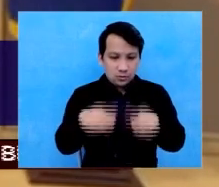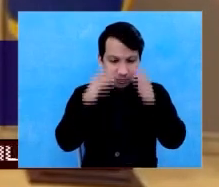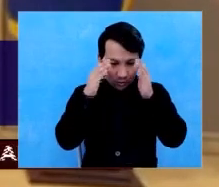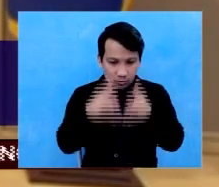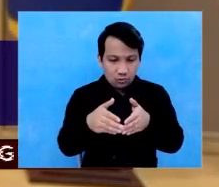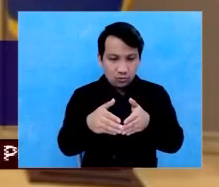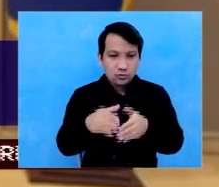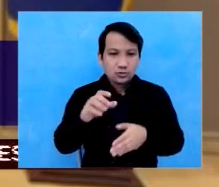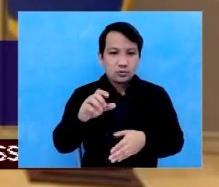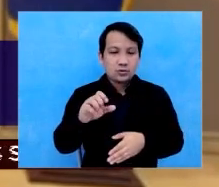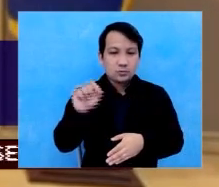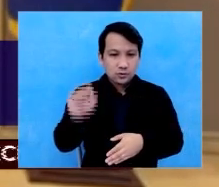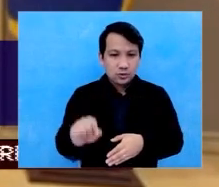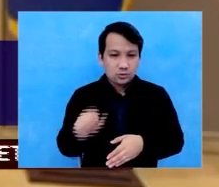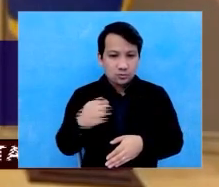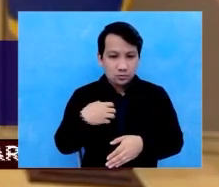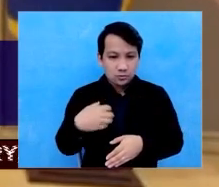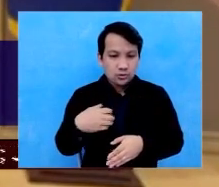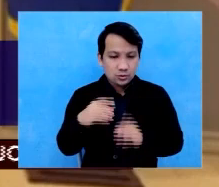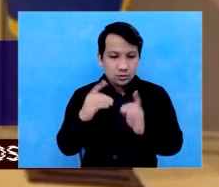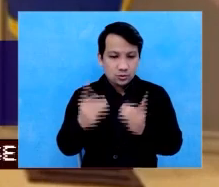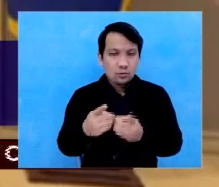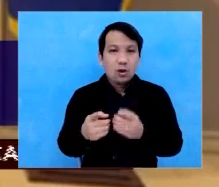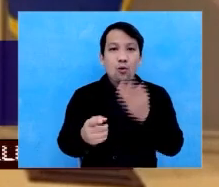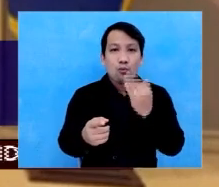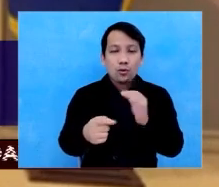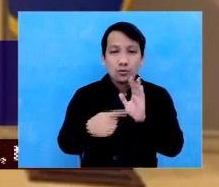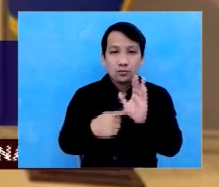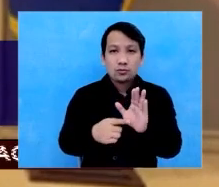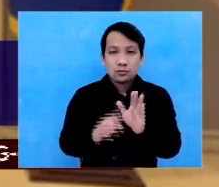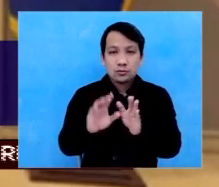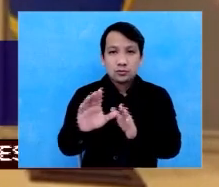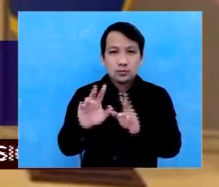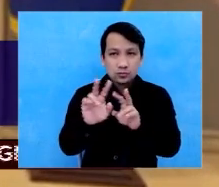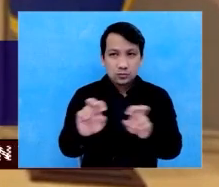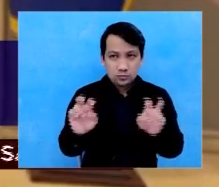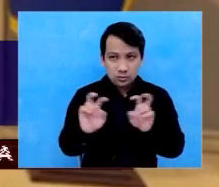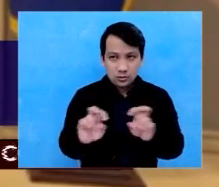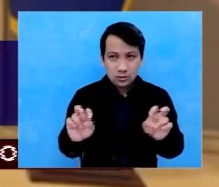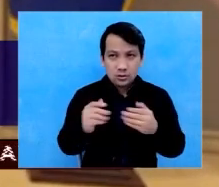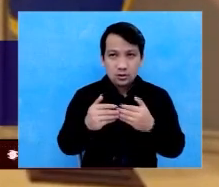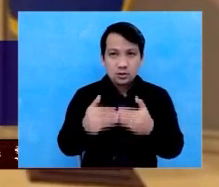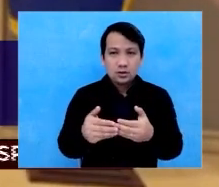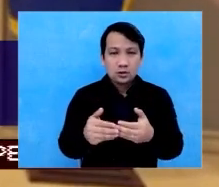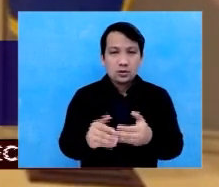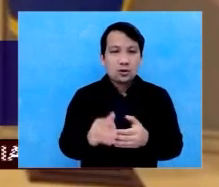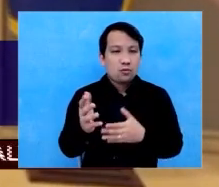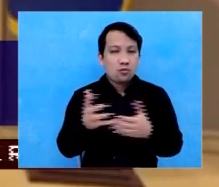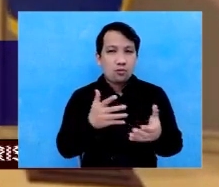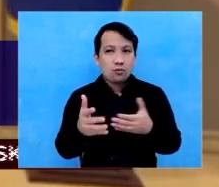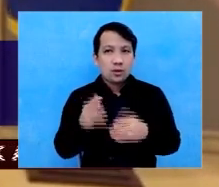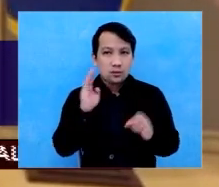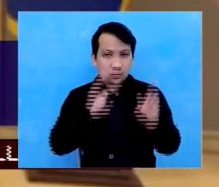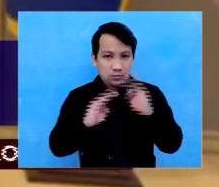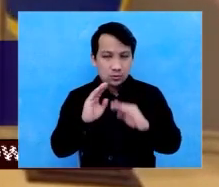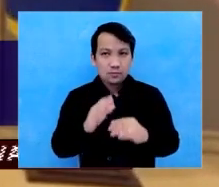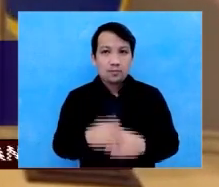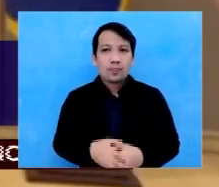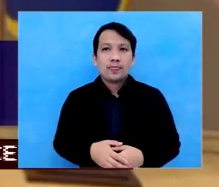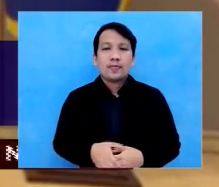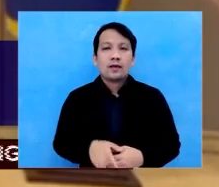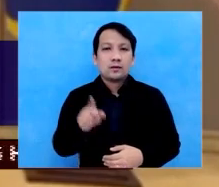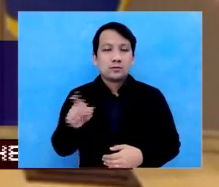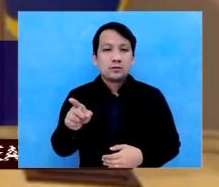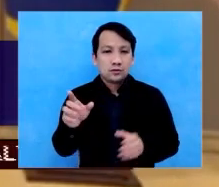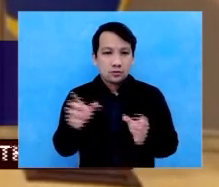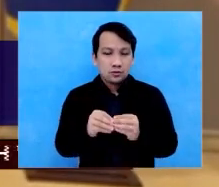District and ensure that the conduct investigation proceeds without any problem and that to submit a report